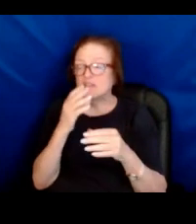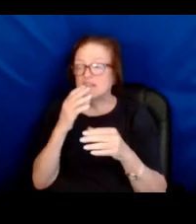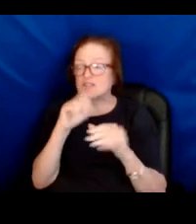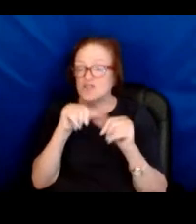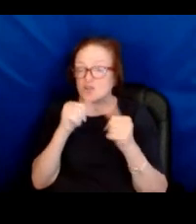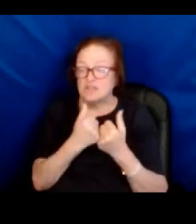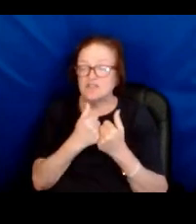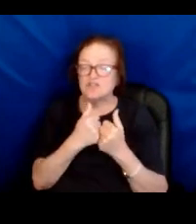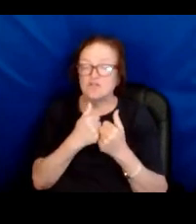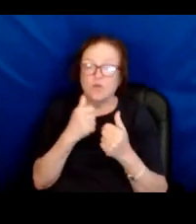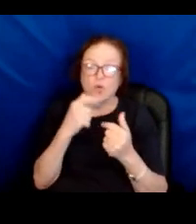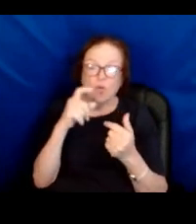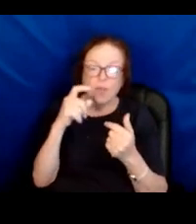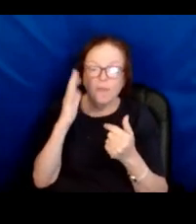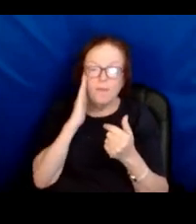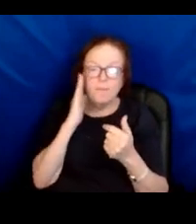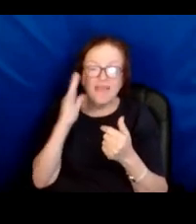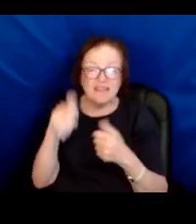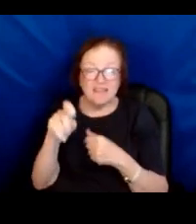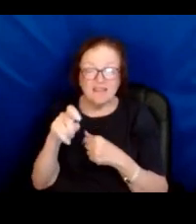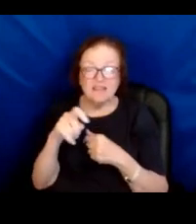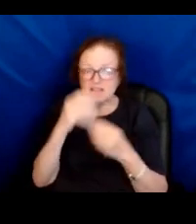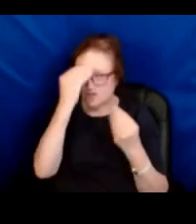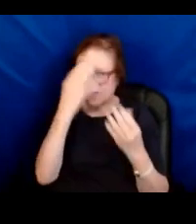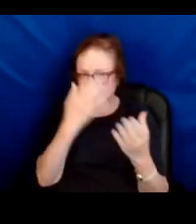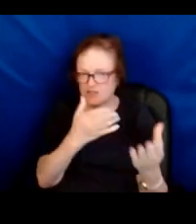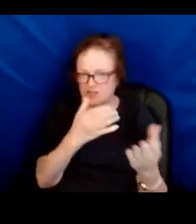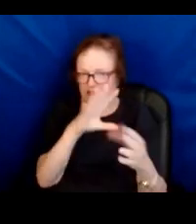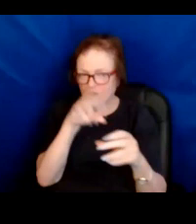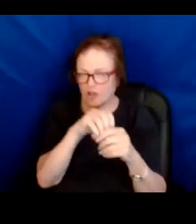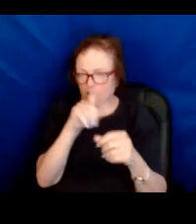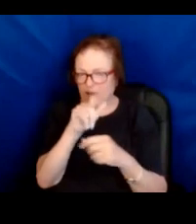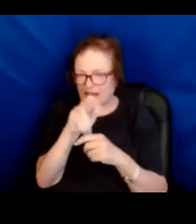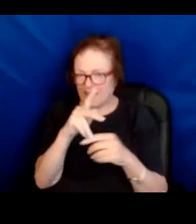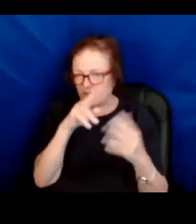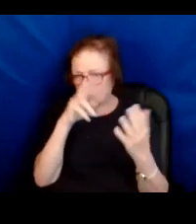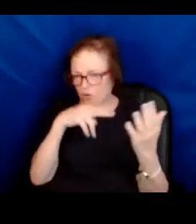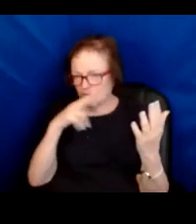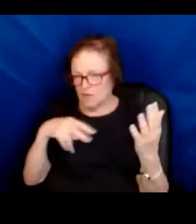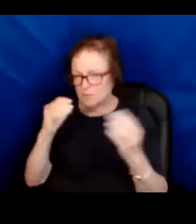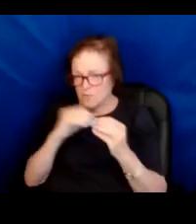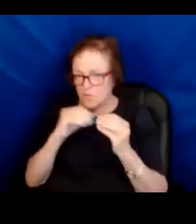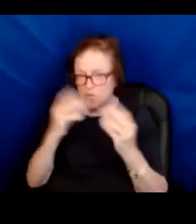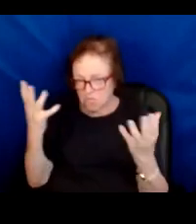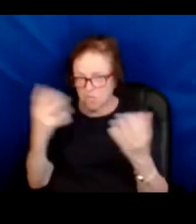Bed Needs. And there's some information here about it, including a link to see more.